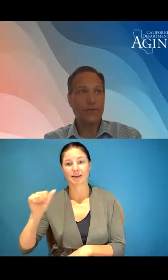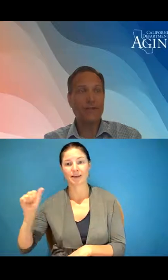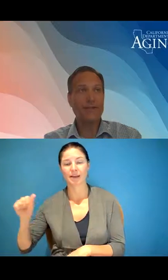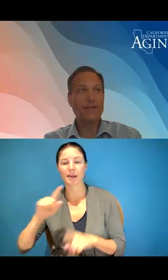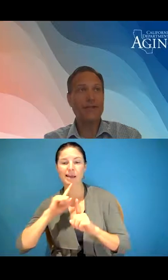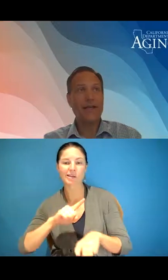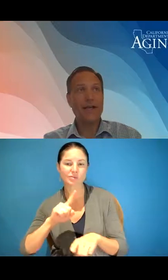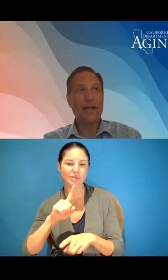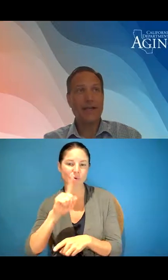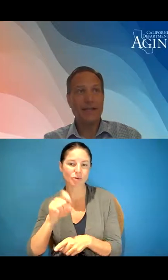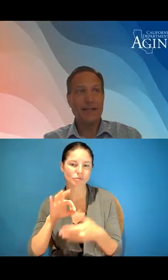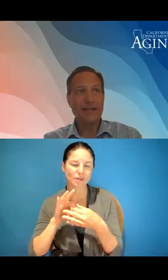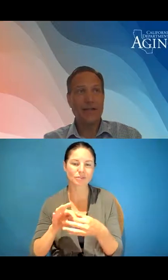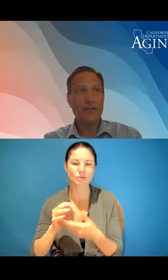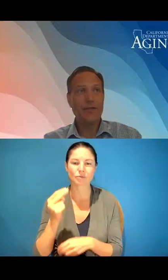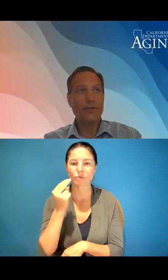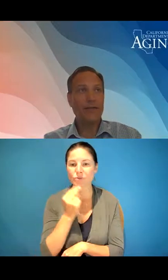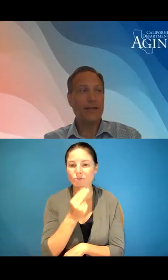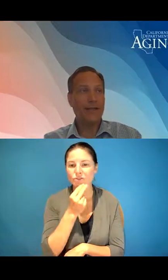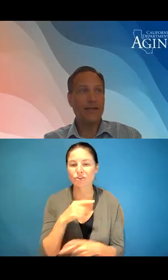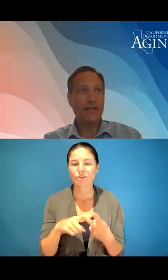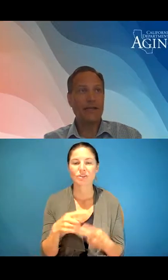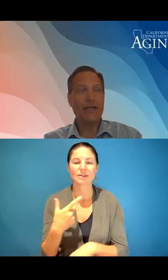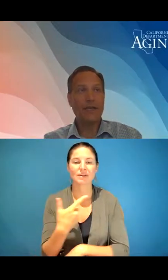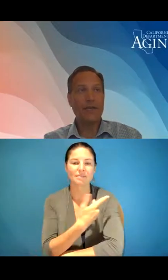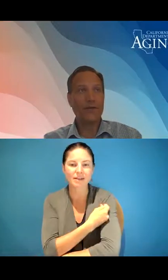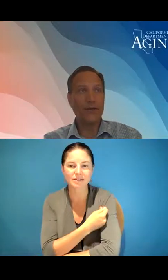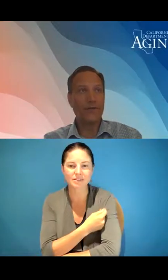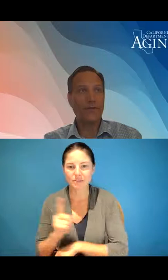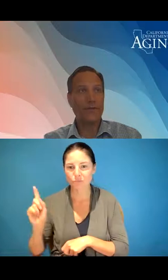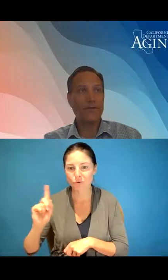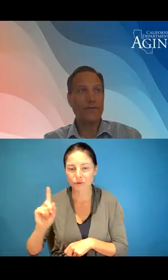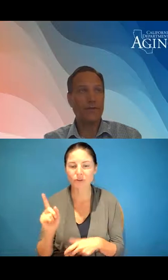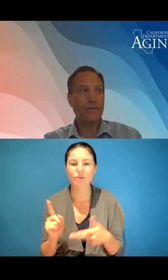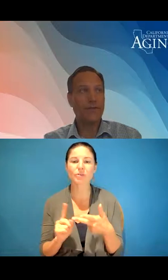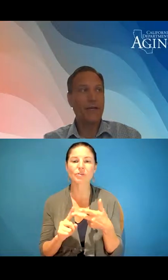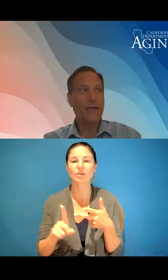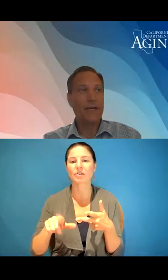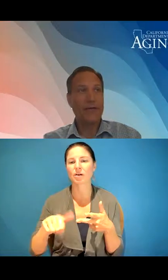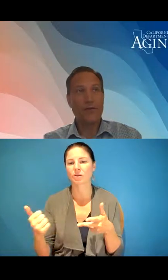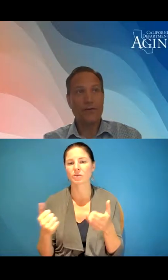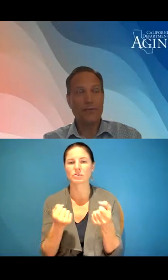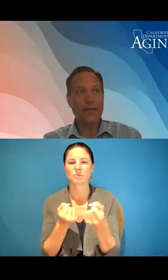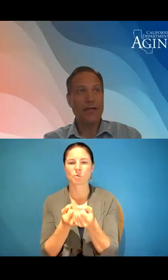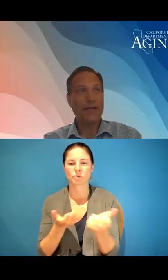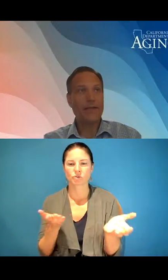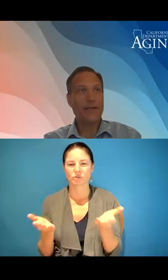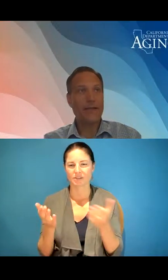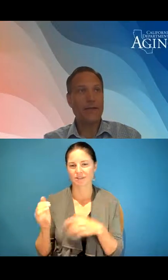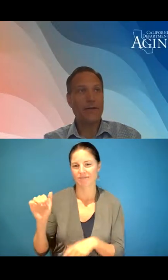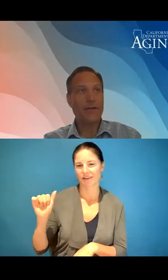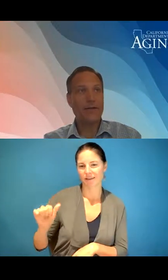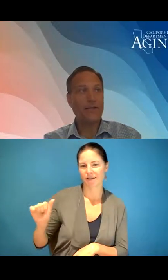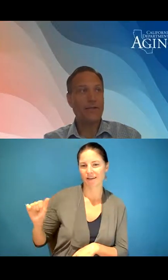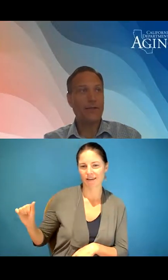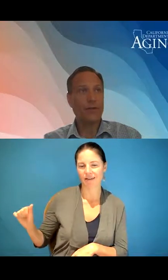nutrition services, vaccine availability and access, as well as other supportive services that our AAAs